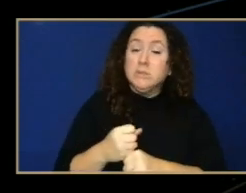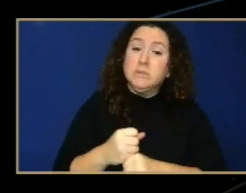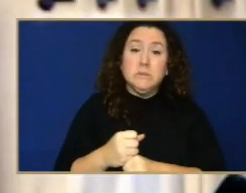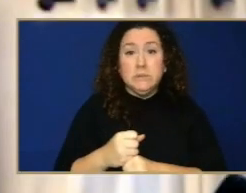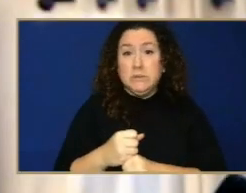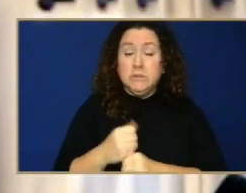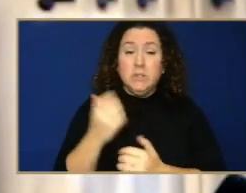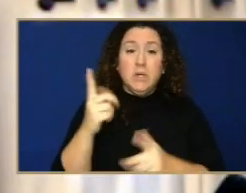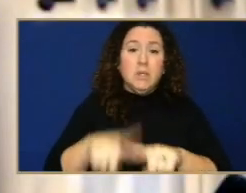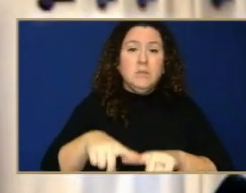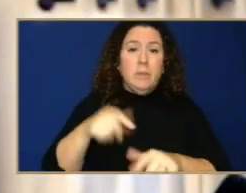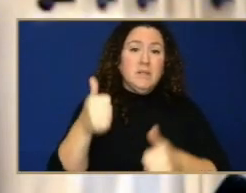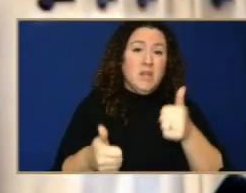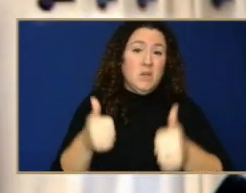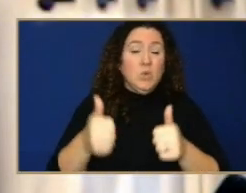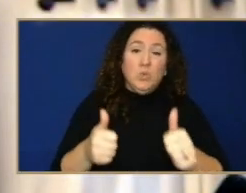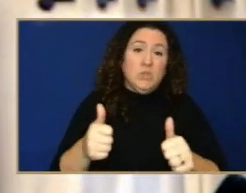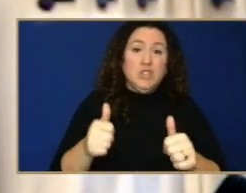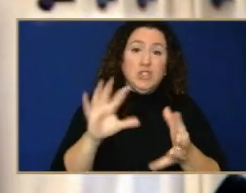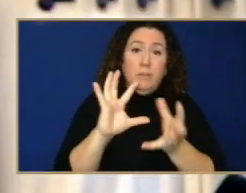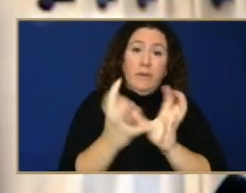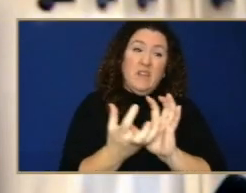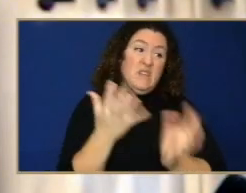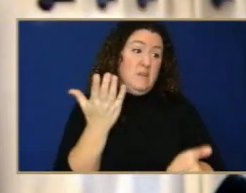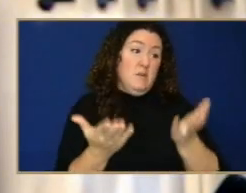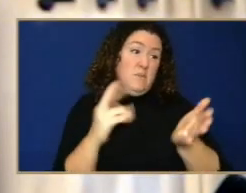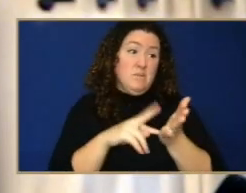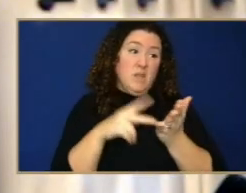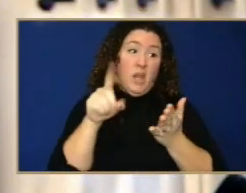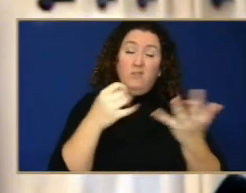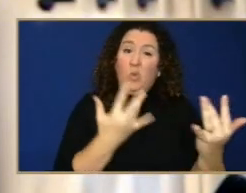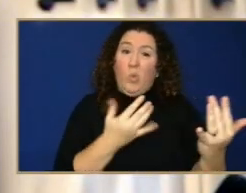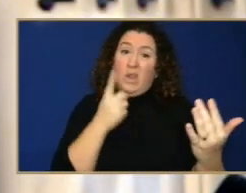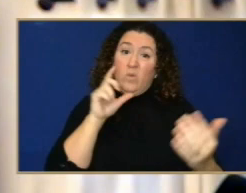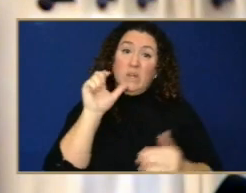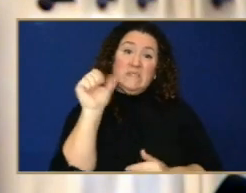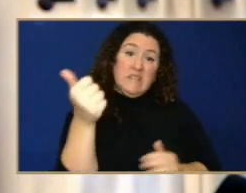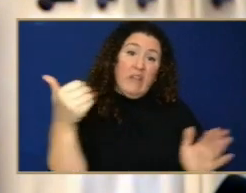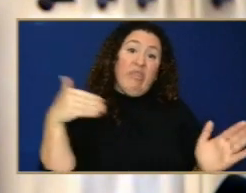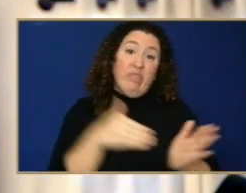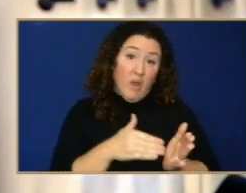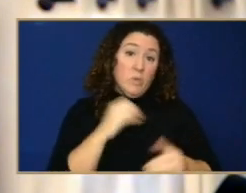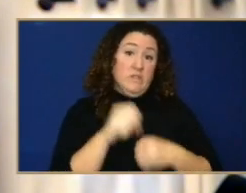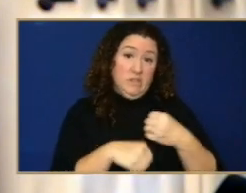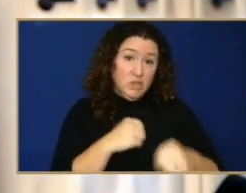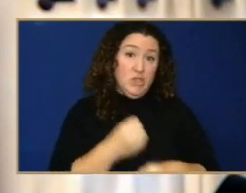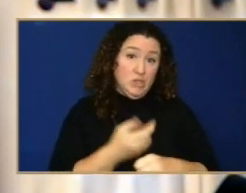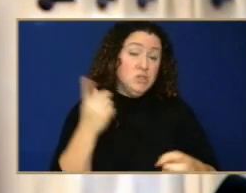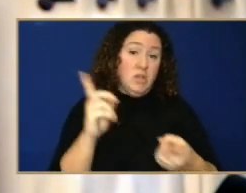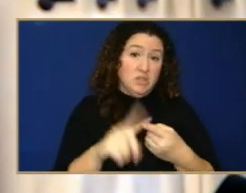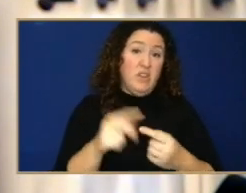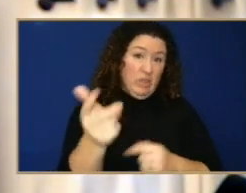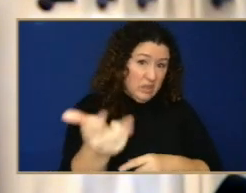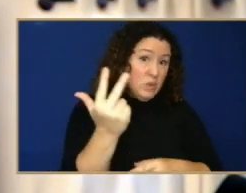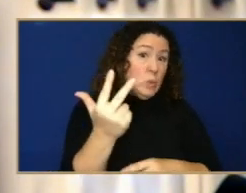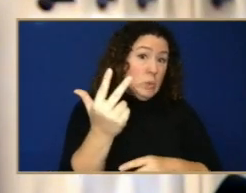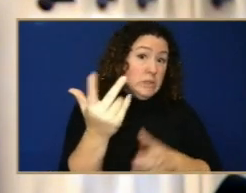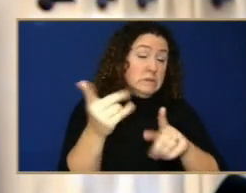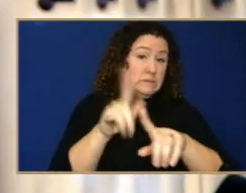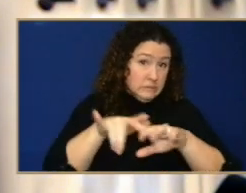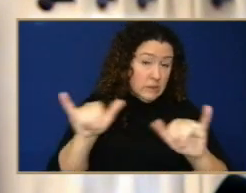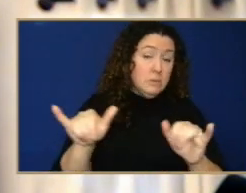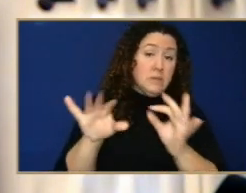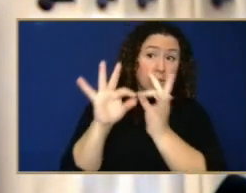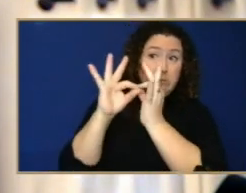have to wait maybe 10,000 years for 3 planets to line up. But you bet, you wait long enough, and then eventually that's going to happen too. We can predict, or we can